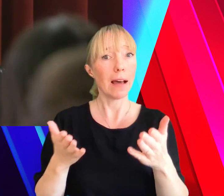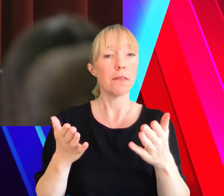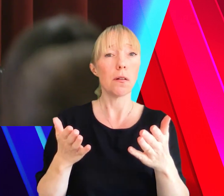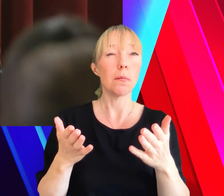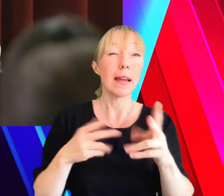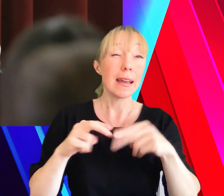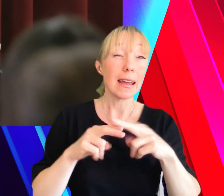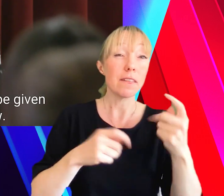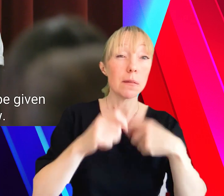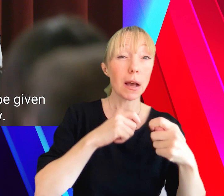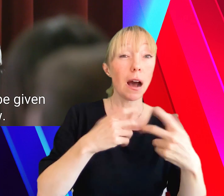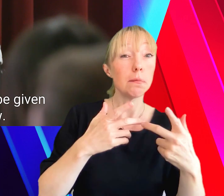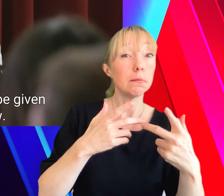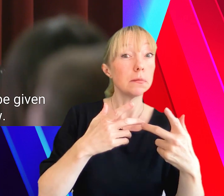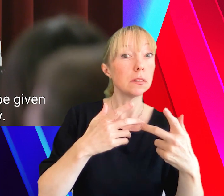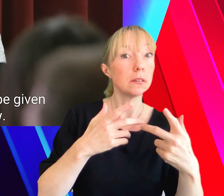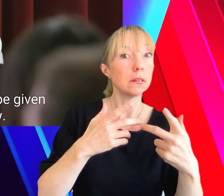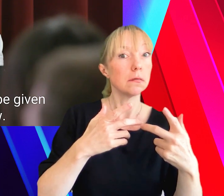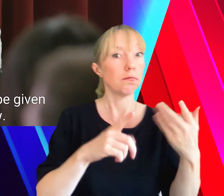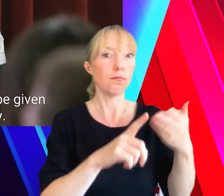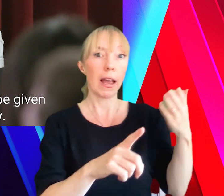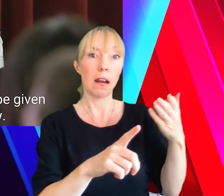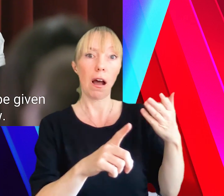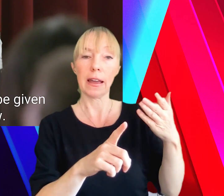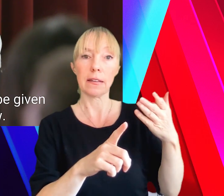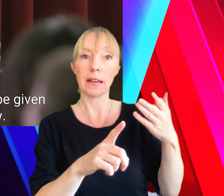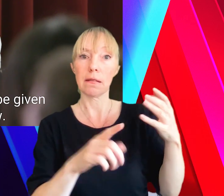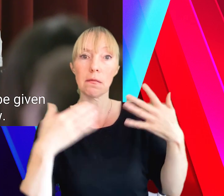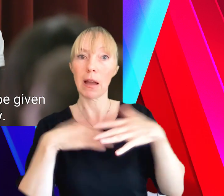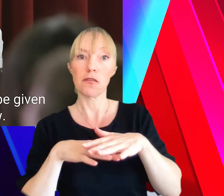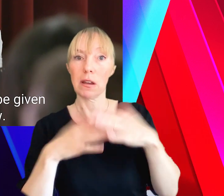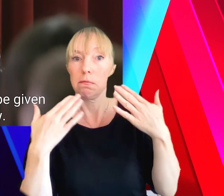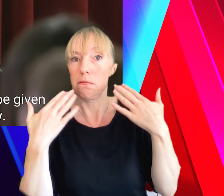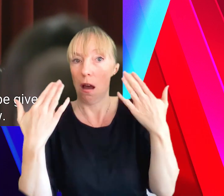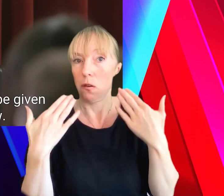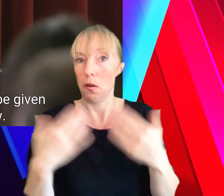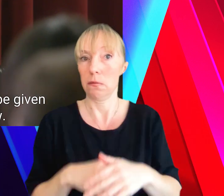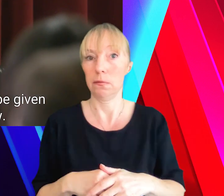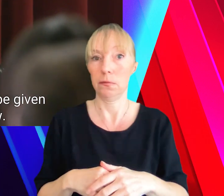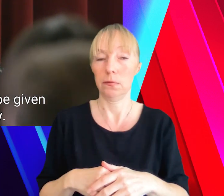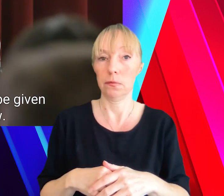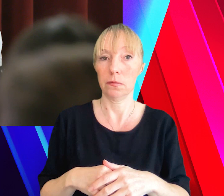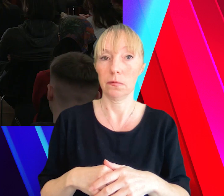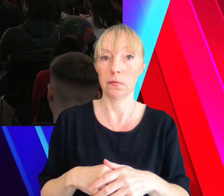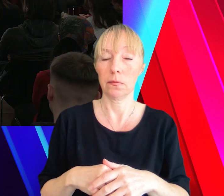platform within these spaces. Whether that can translate into spaces where we're given legitimate, you know, consideration, I